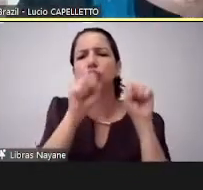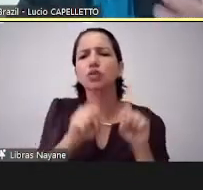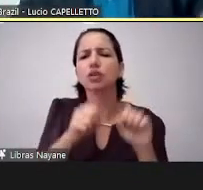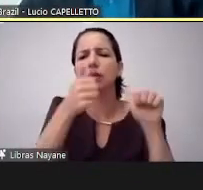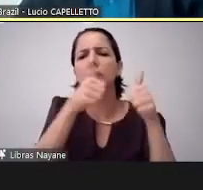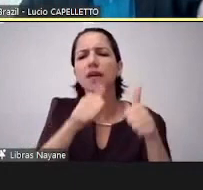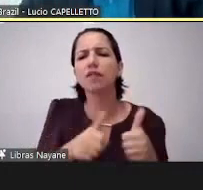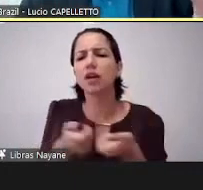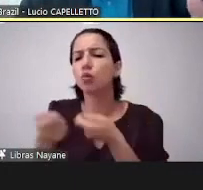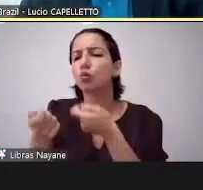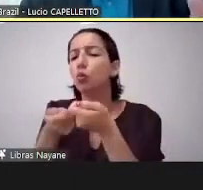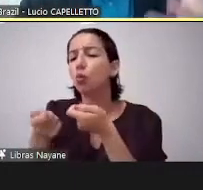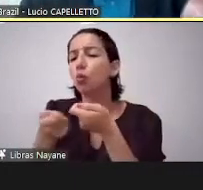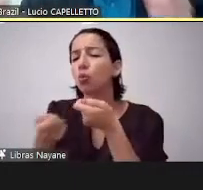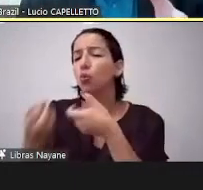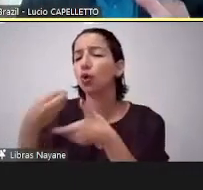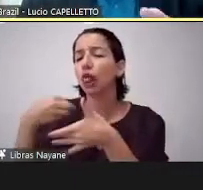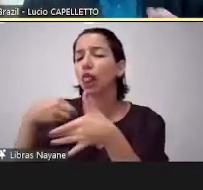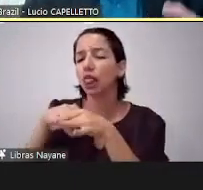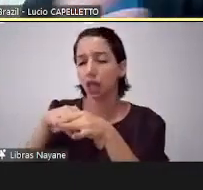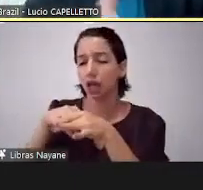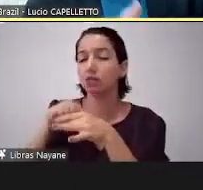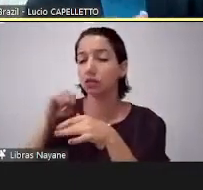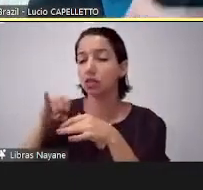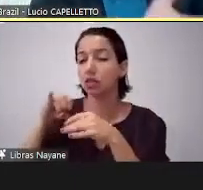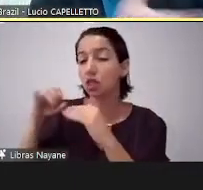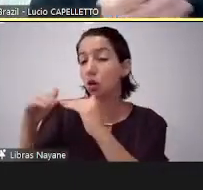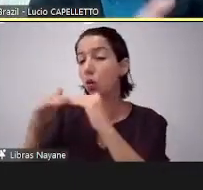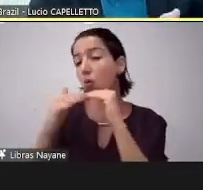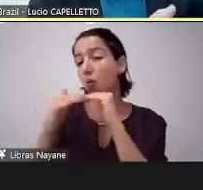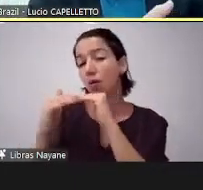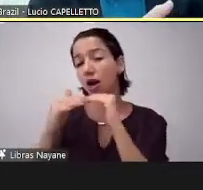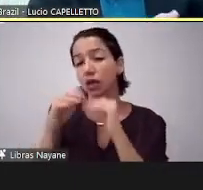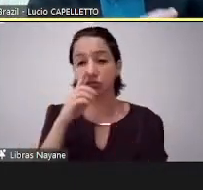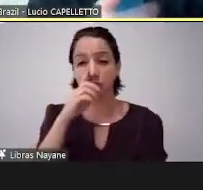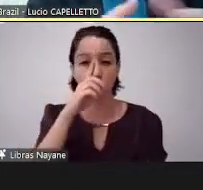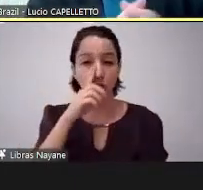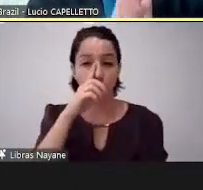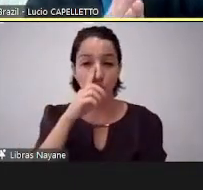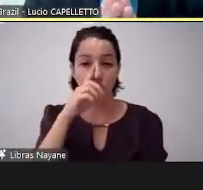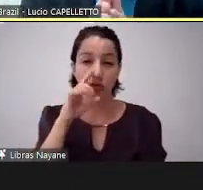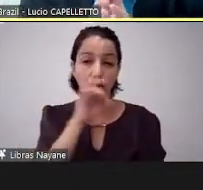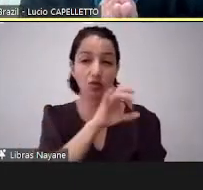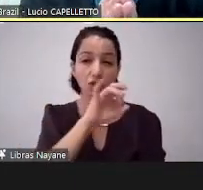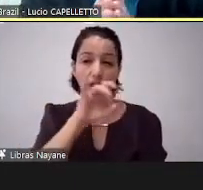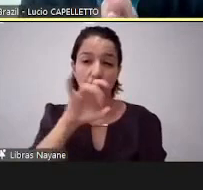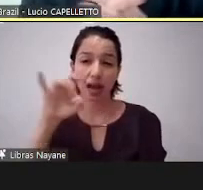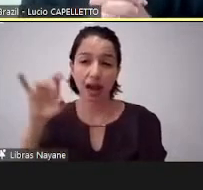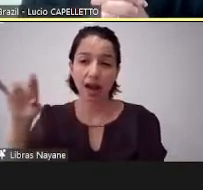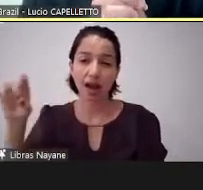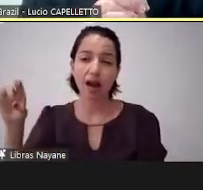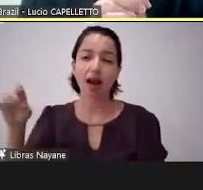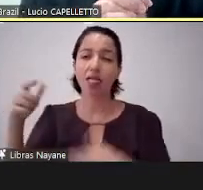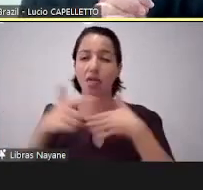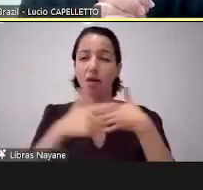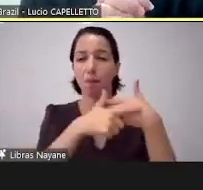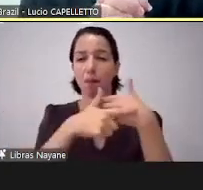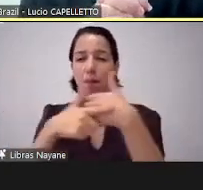qualitative, we want to assess the internal controls if they are compatible to